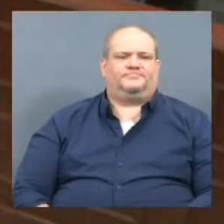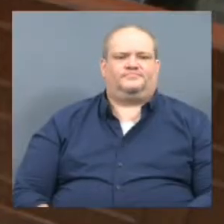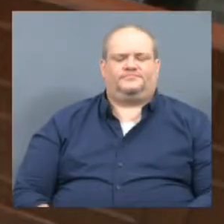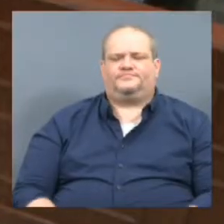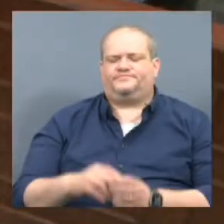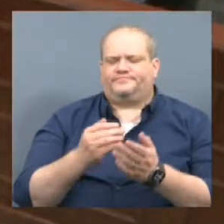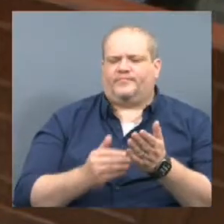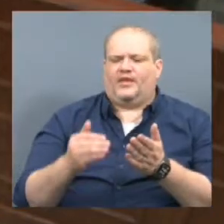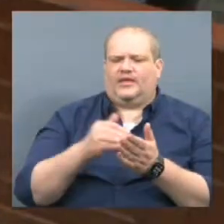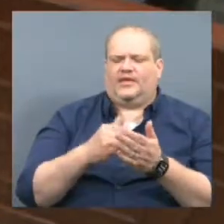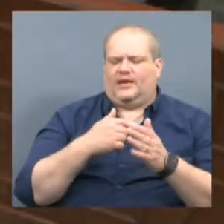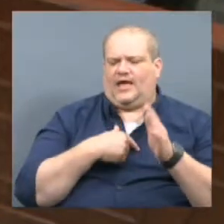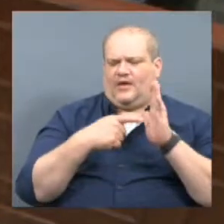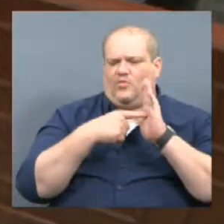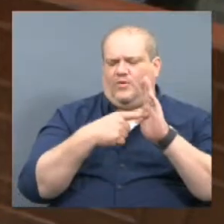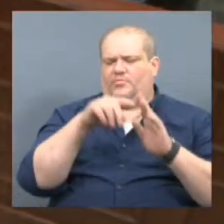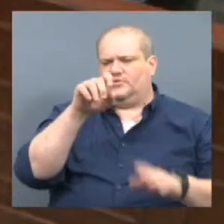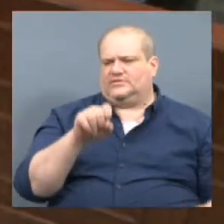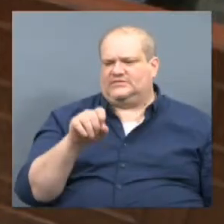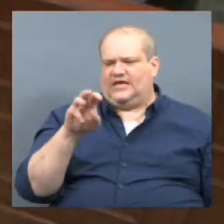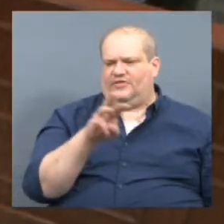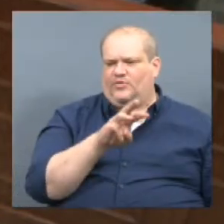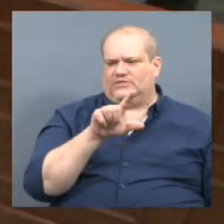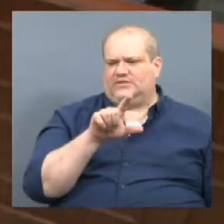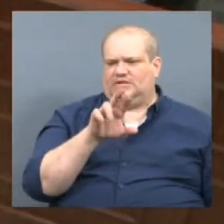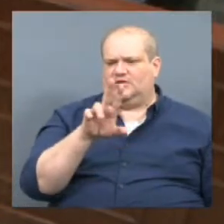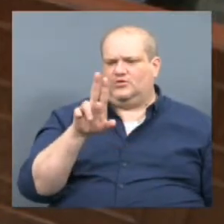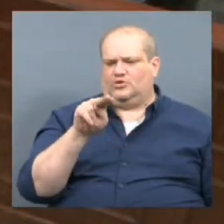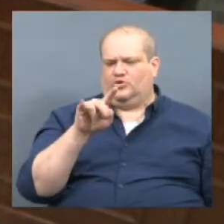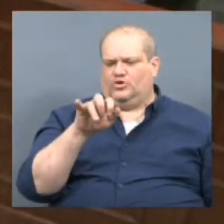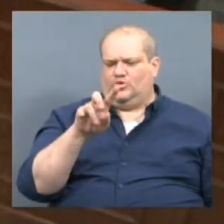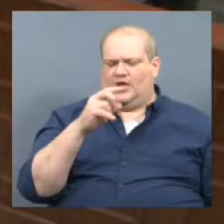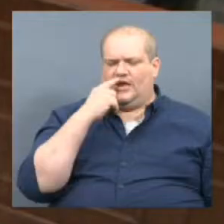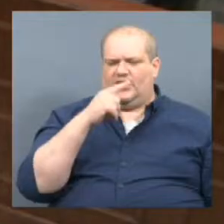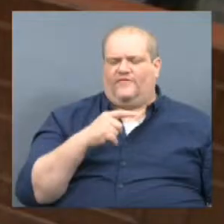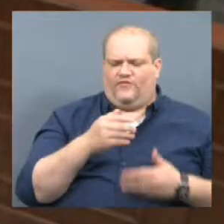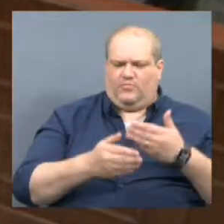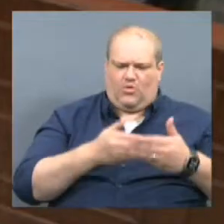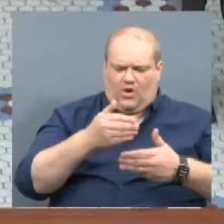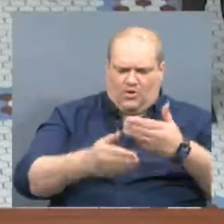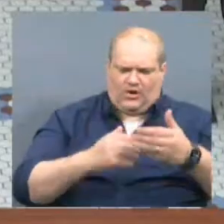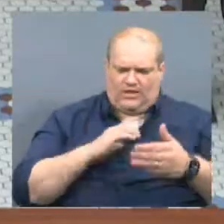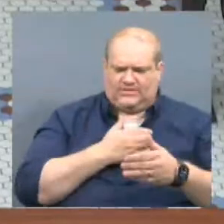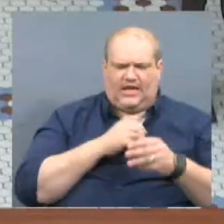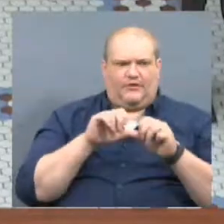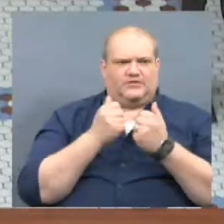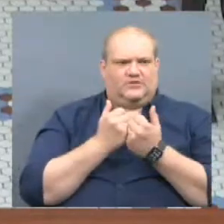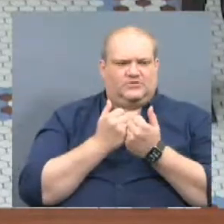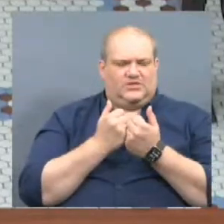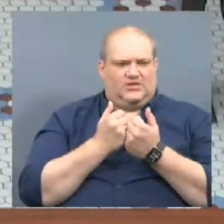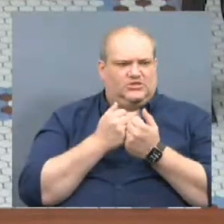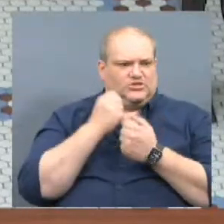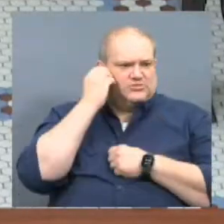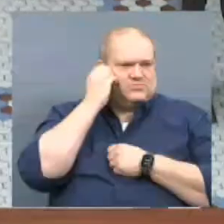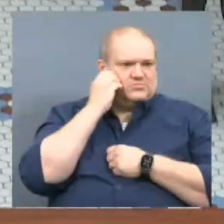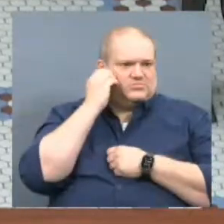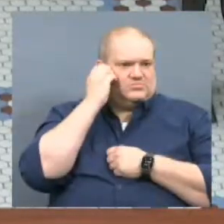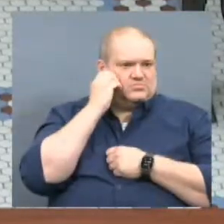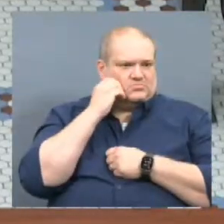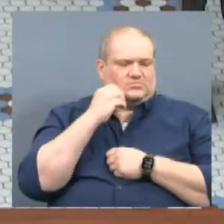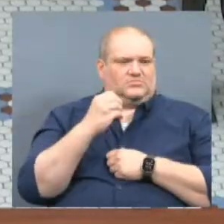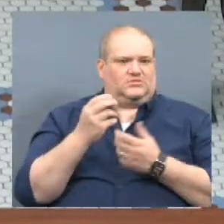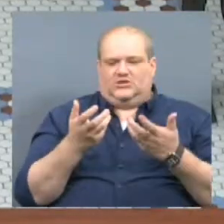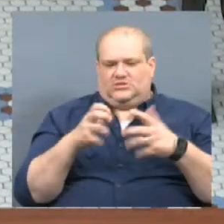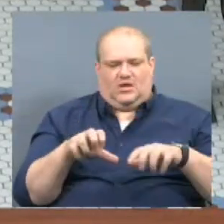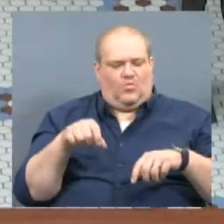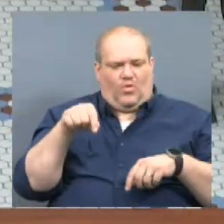Again, I represent Southwest Little Rock United for Progress, and our association does not